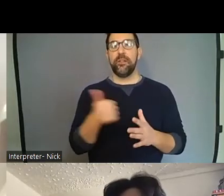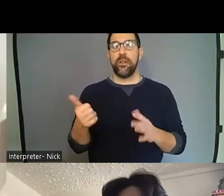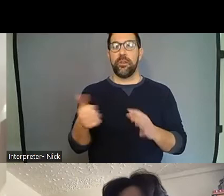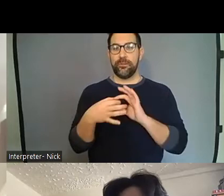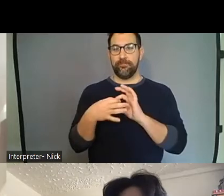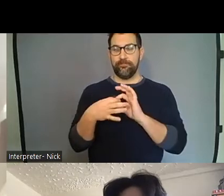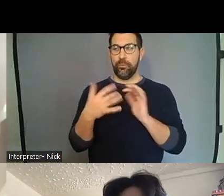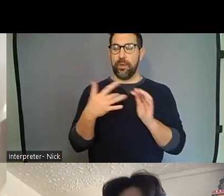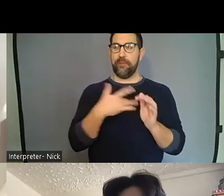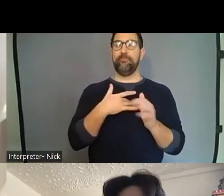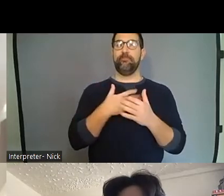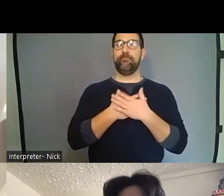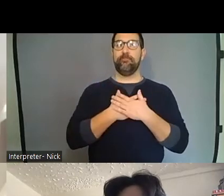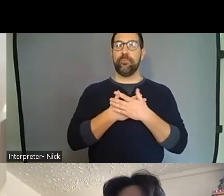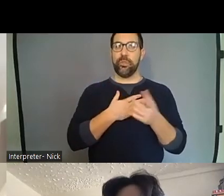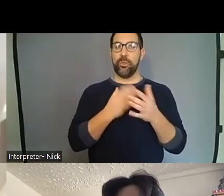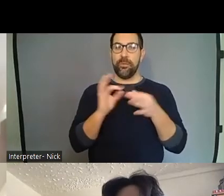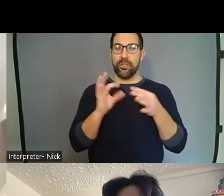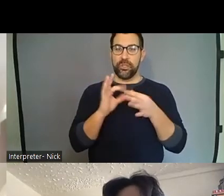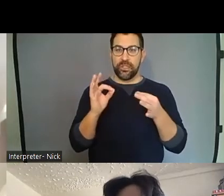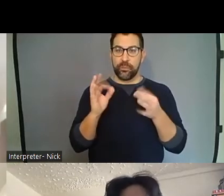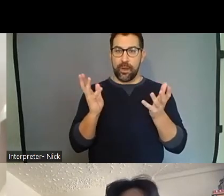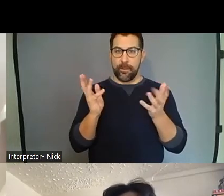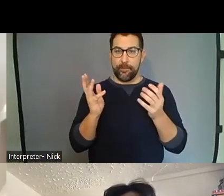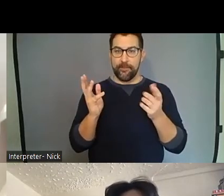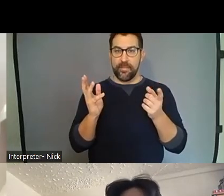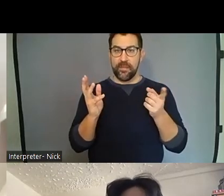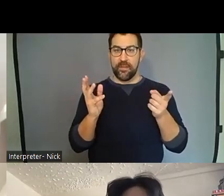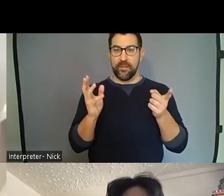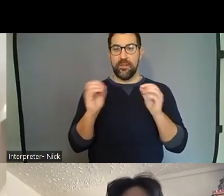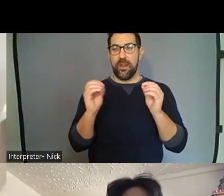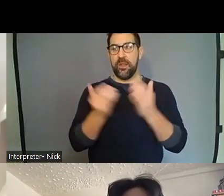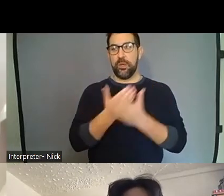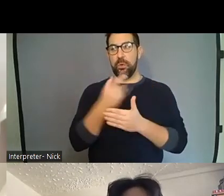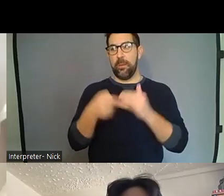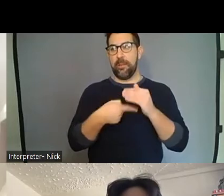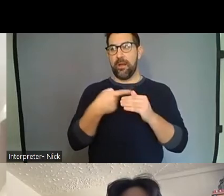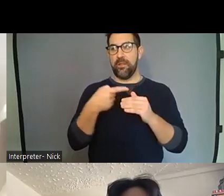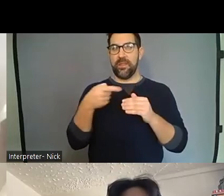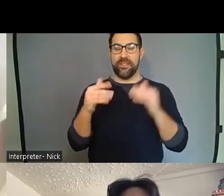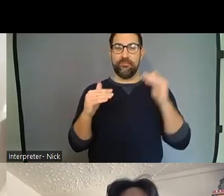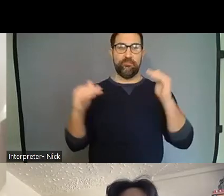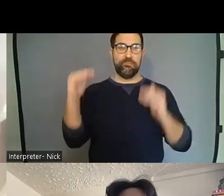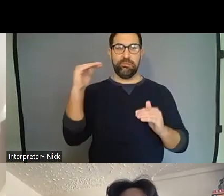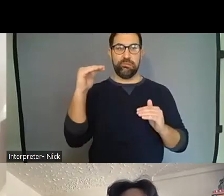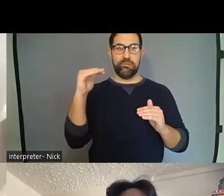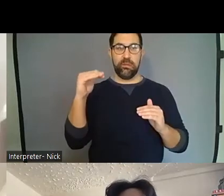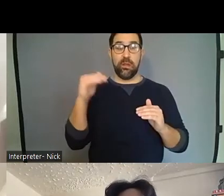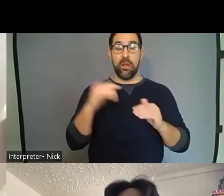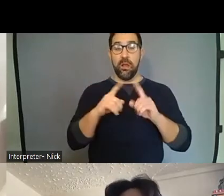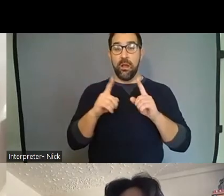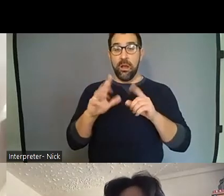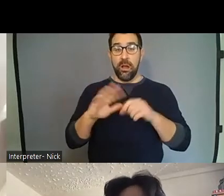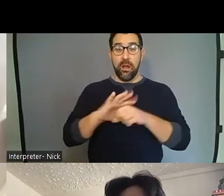now, is when you said how there is nothing new about these inequalities, but COVID is